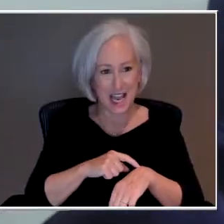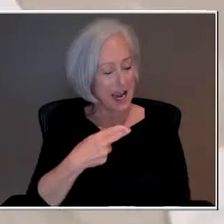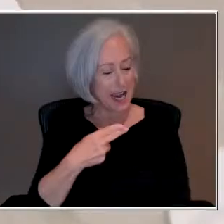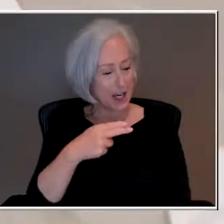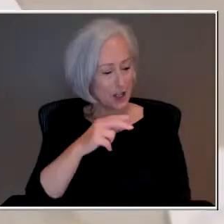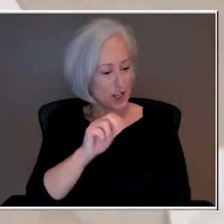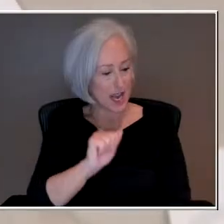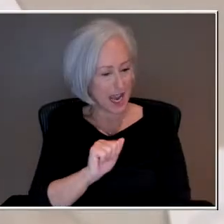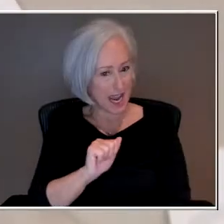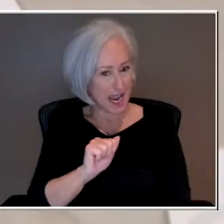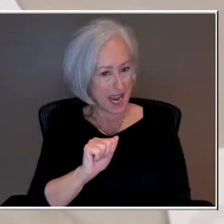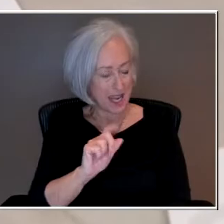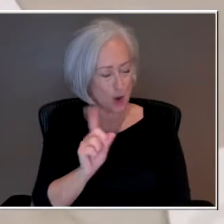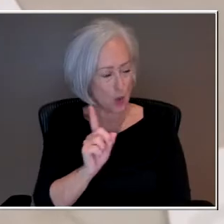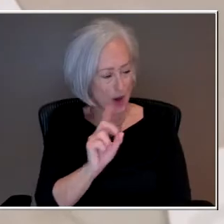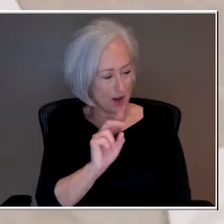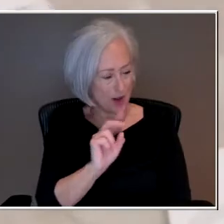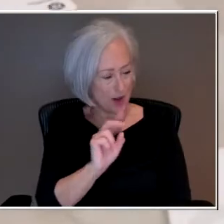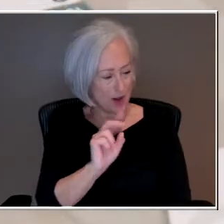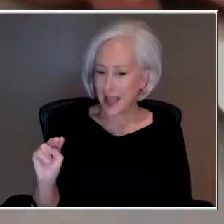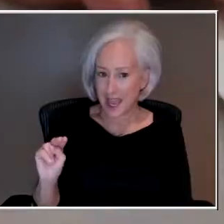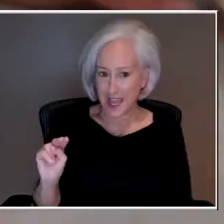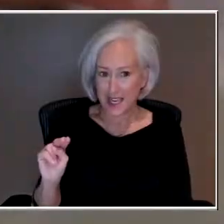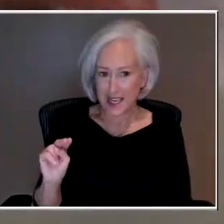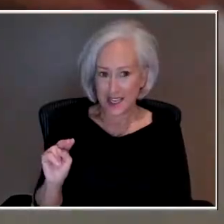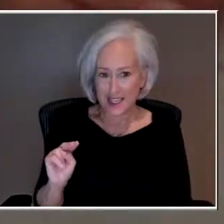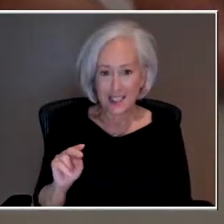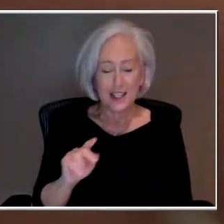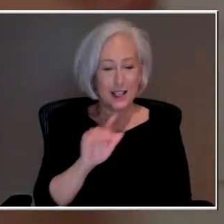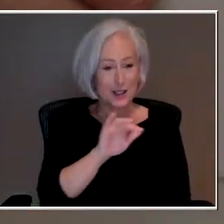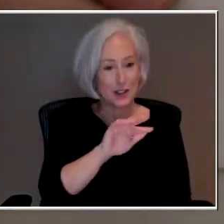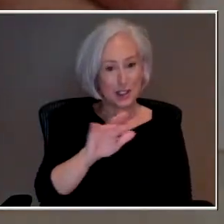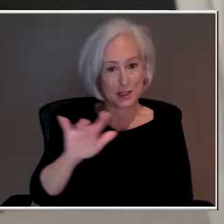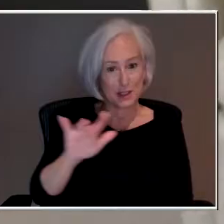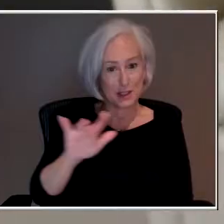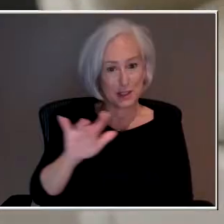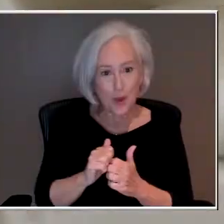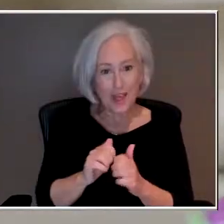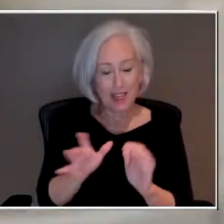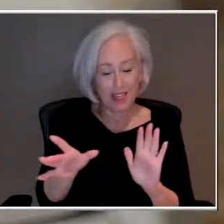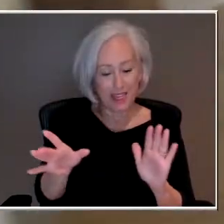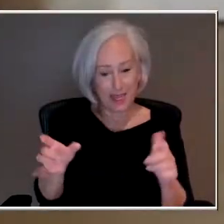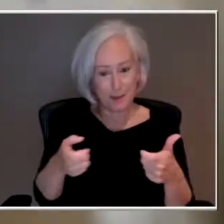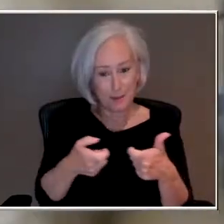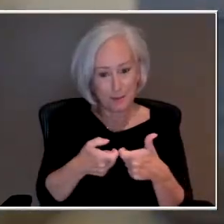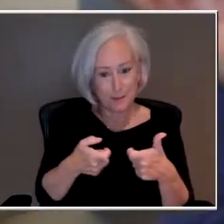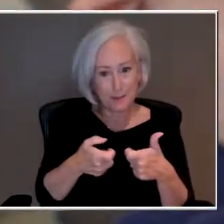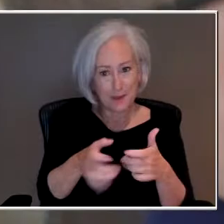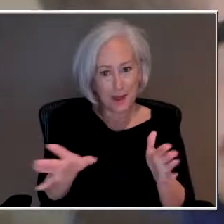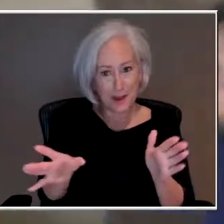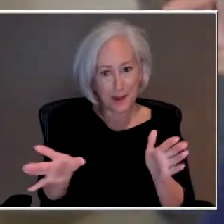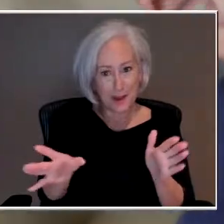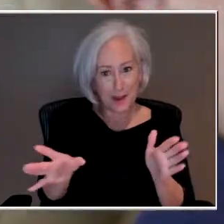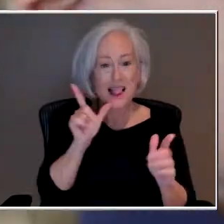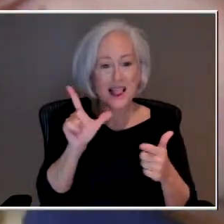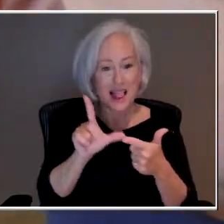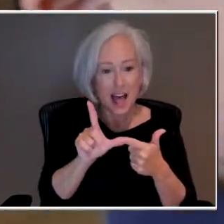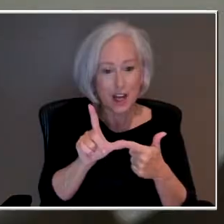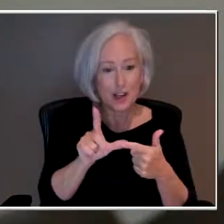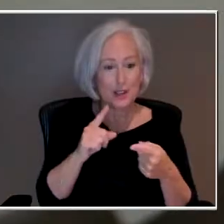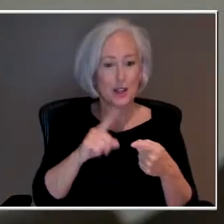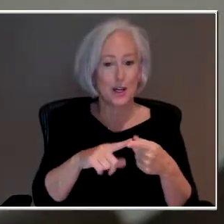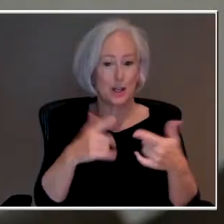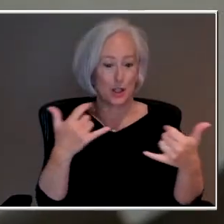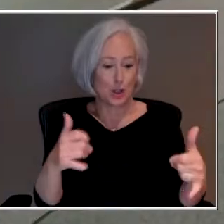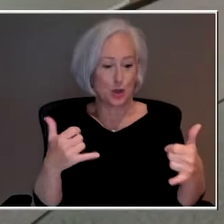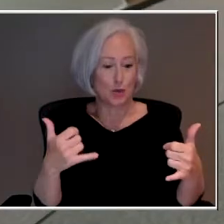right here. From spelling with his magnetic letters Hank. It's a tiny Spidey. to playing with his action figures.